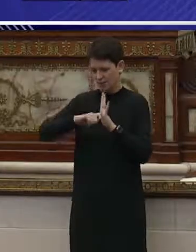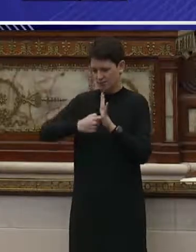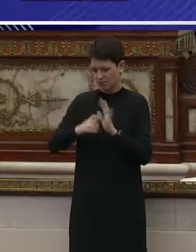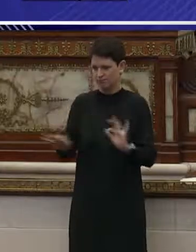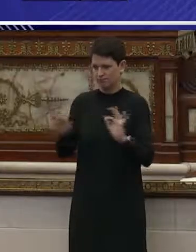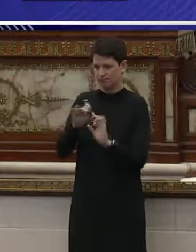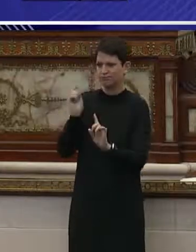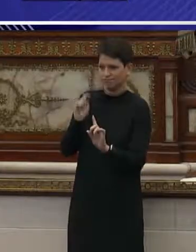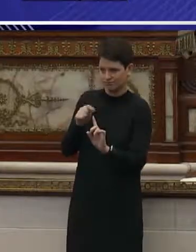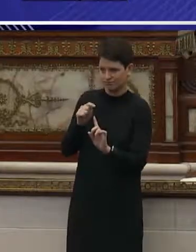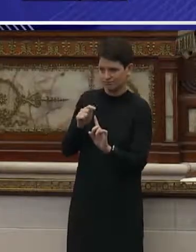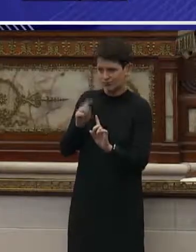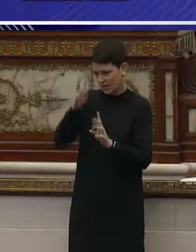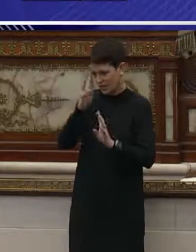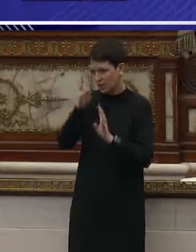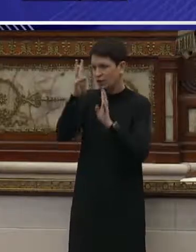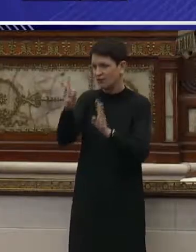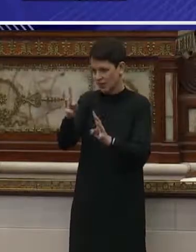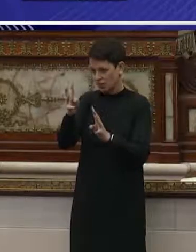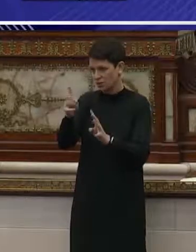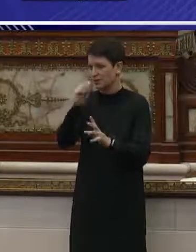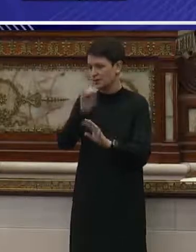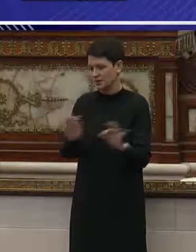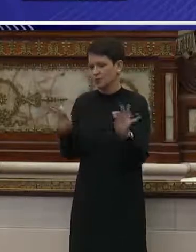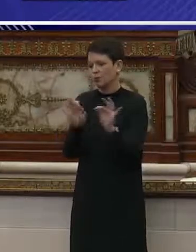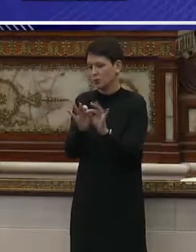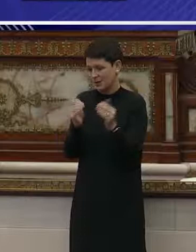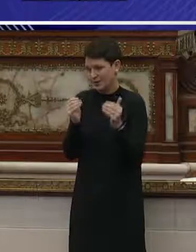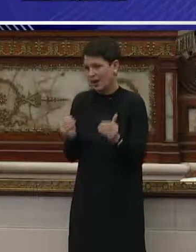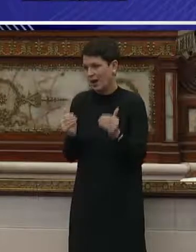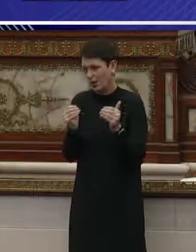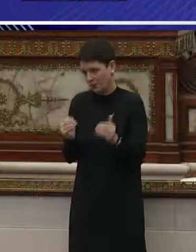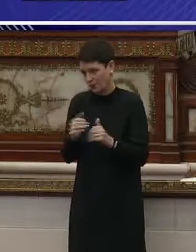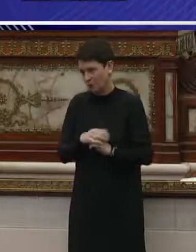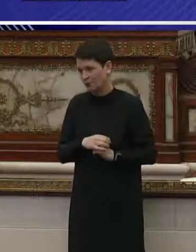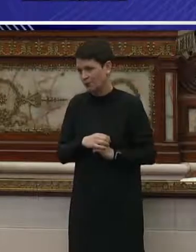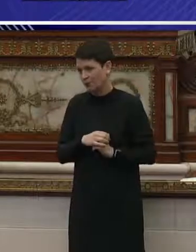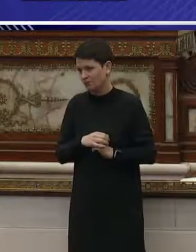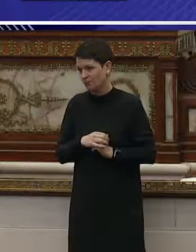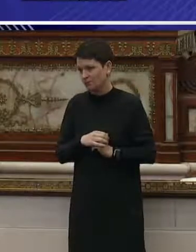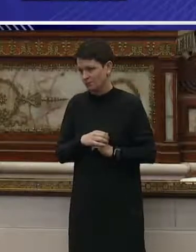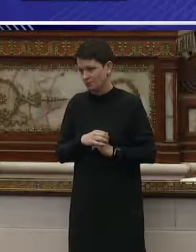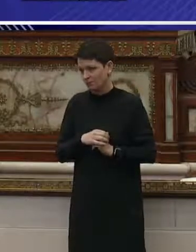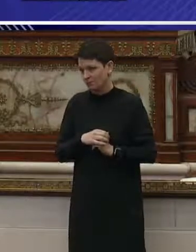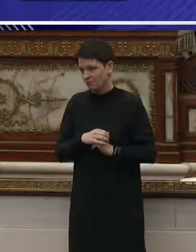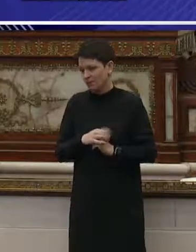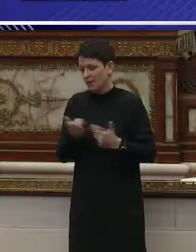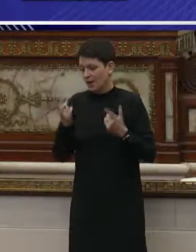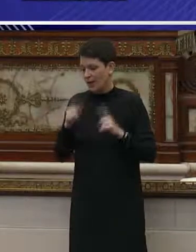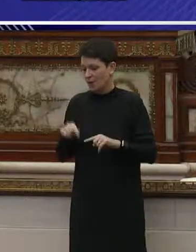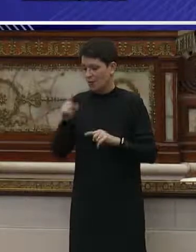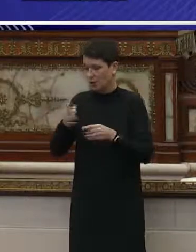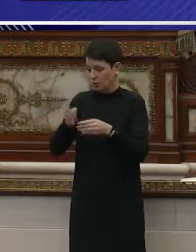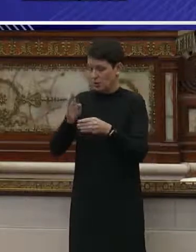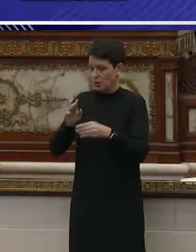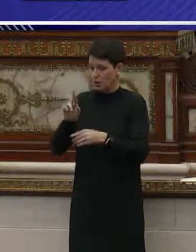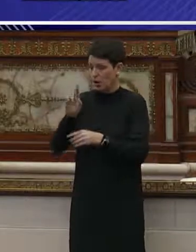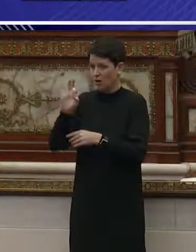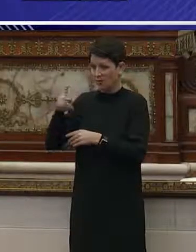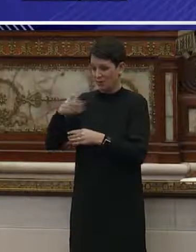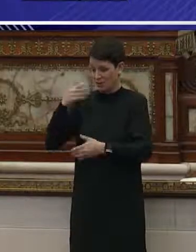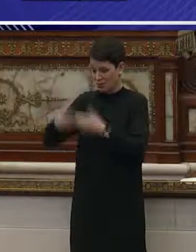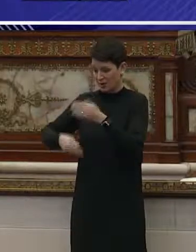And because innovation is so important now, when you have completed this